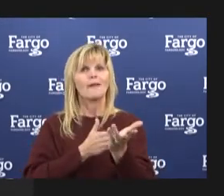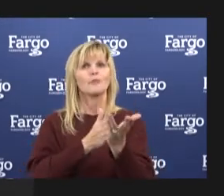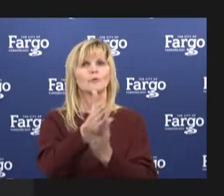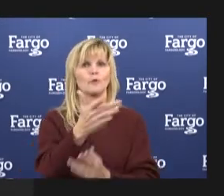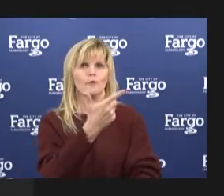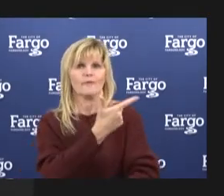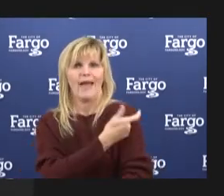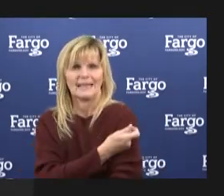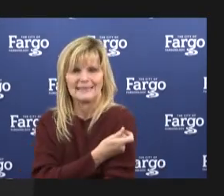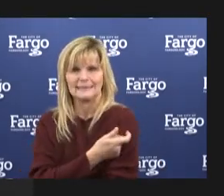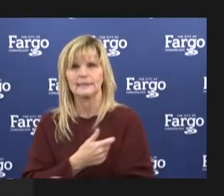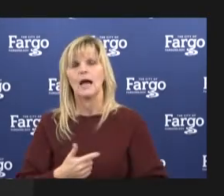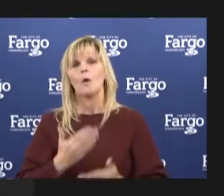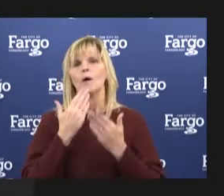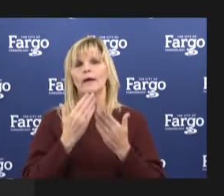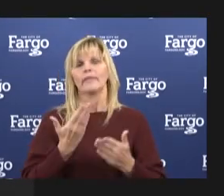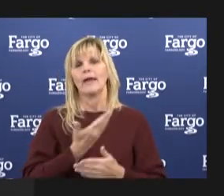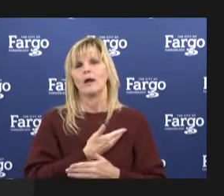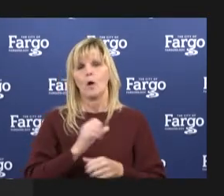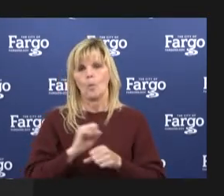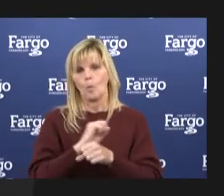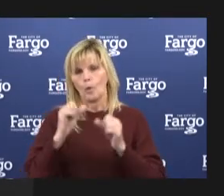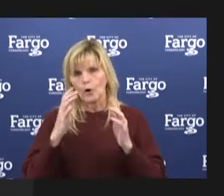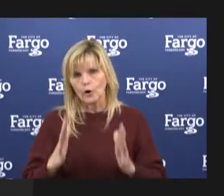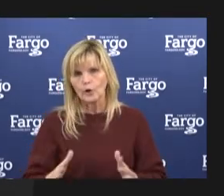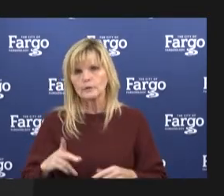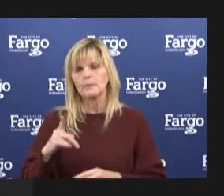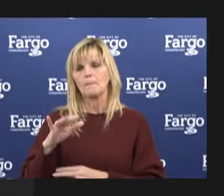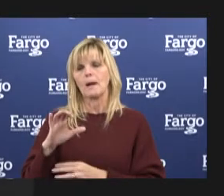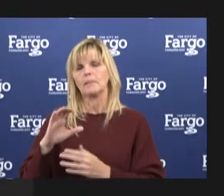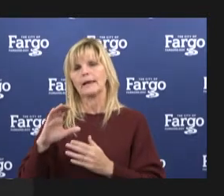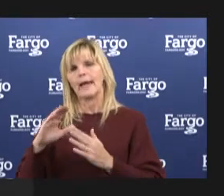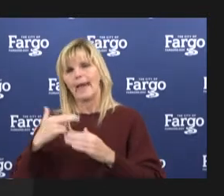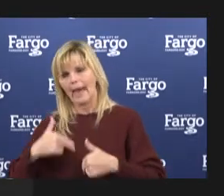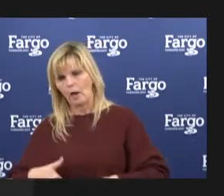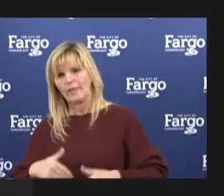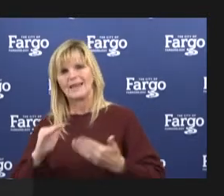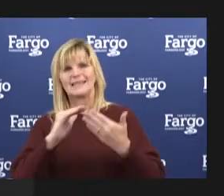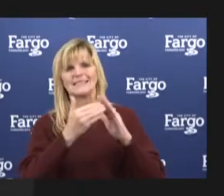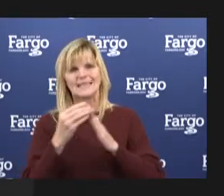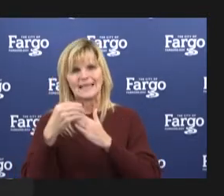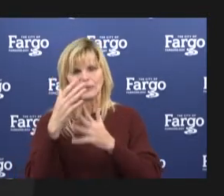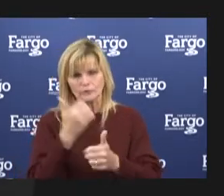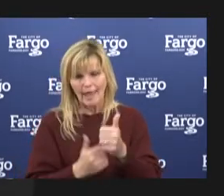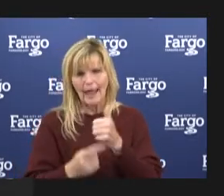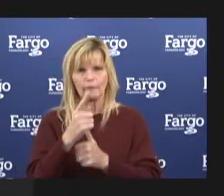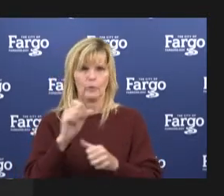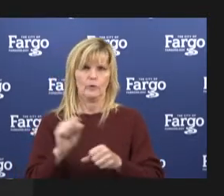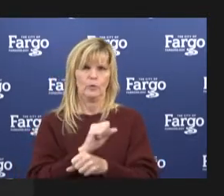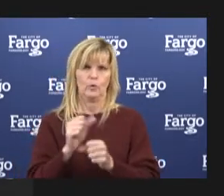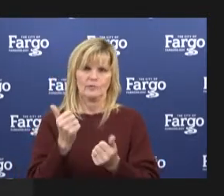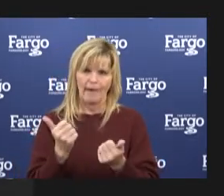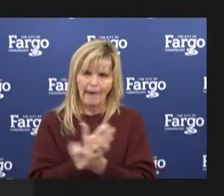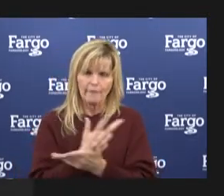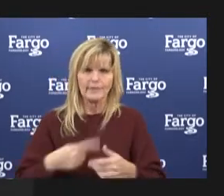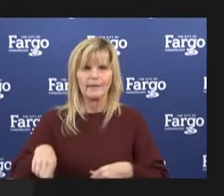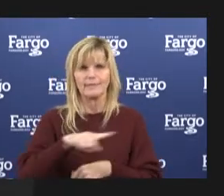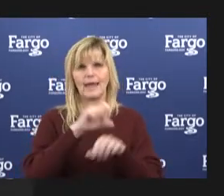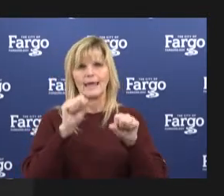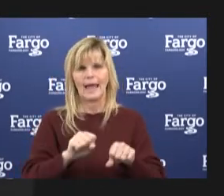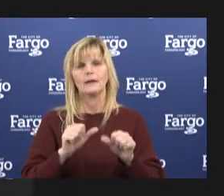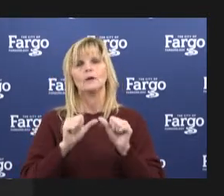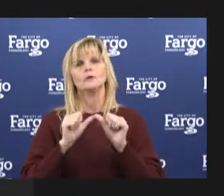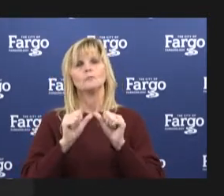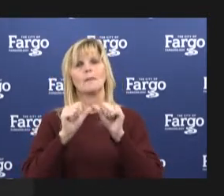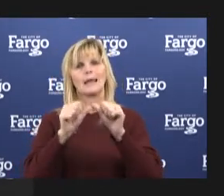our frontline healthcare workers, our health system, public health and civic leaders, and everyone who continues to do all they can to keep our community